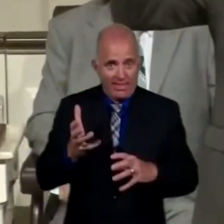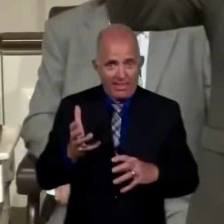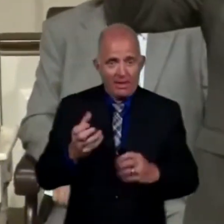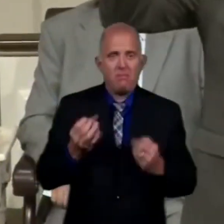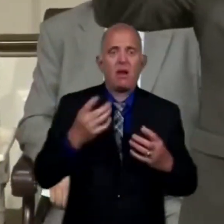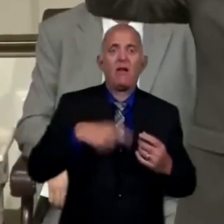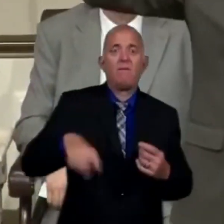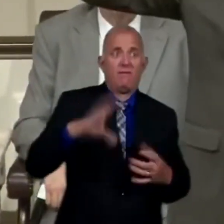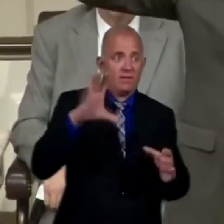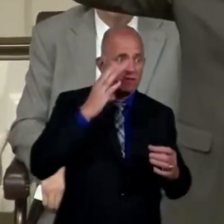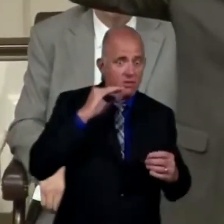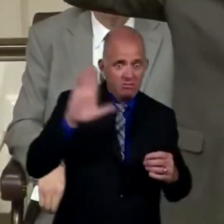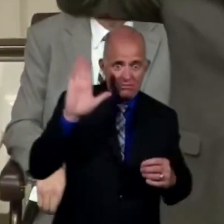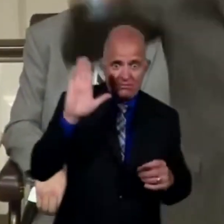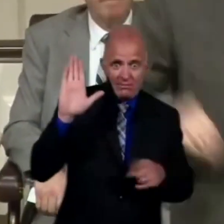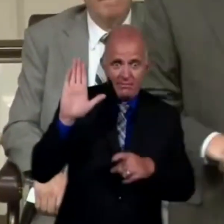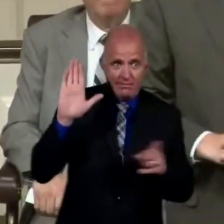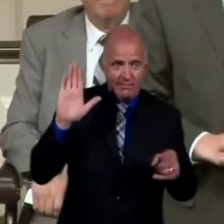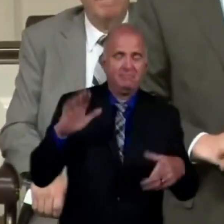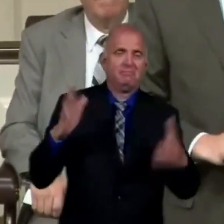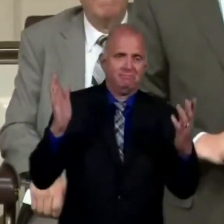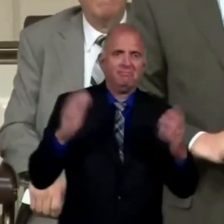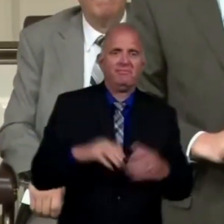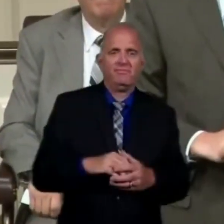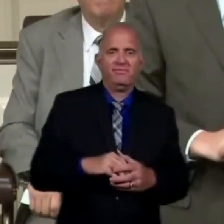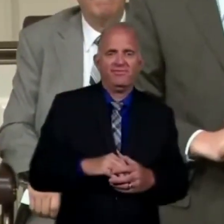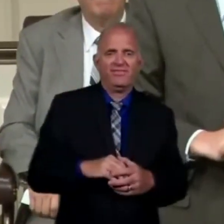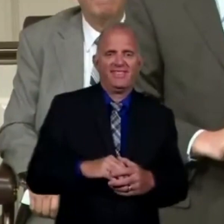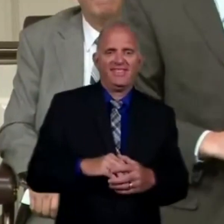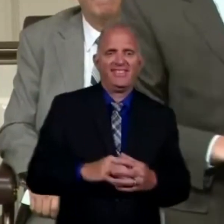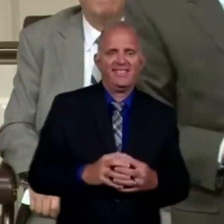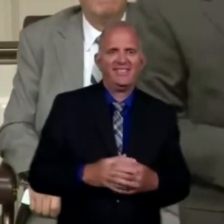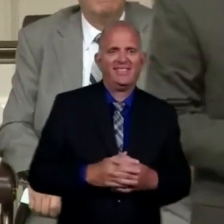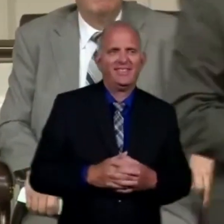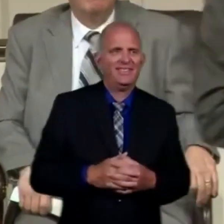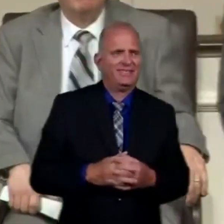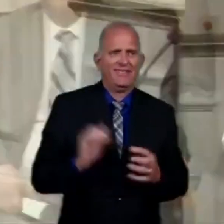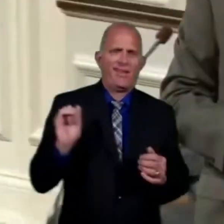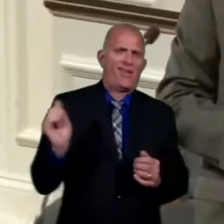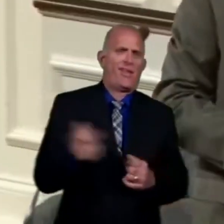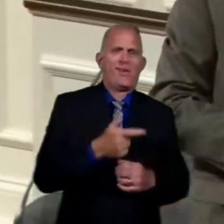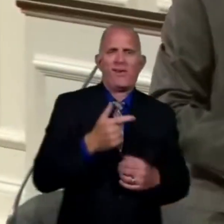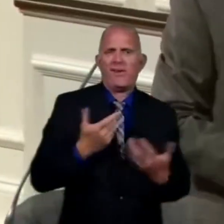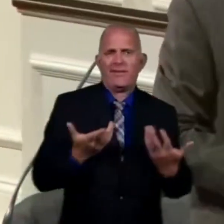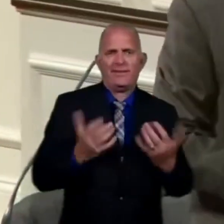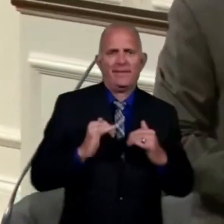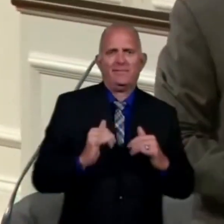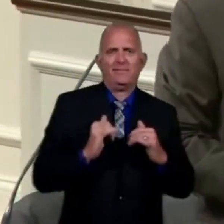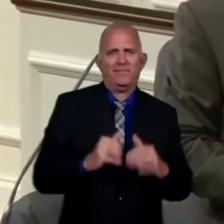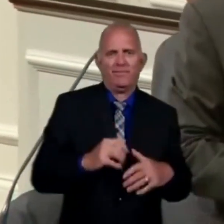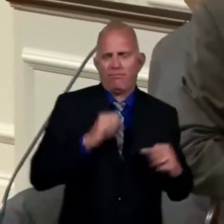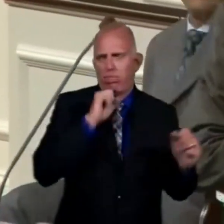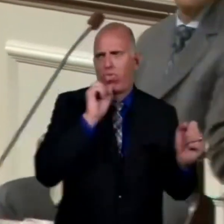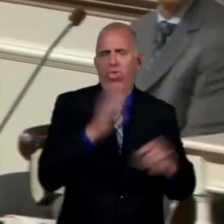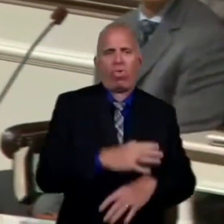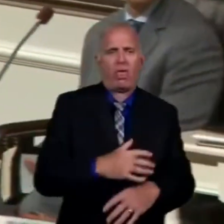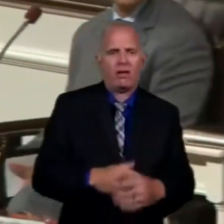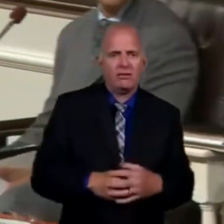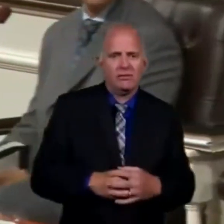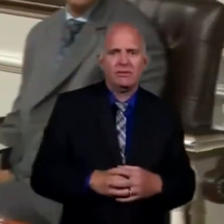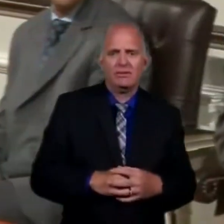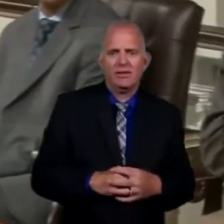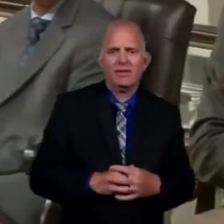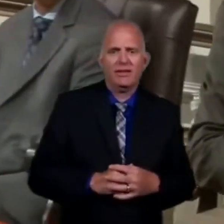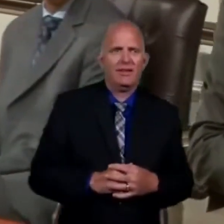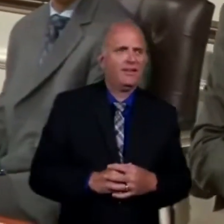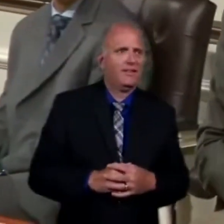raise your hand with me? Both of those hands. Come on now, I'm just joking. Yeah, all of us are a bunch of dirt pots. We got more